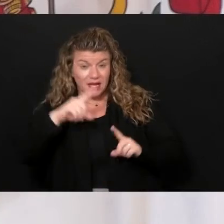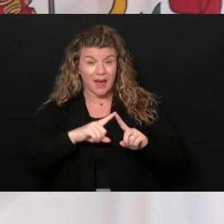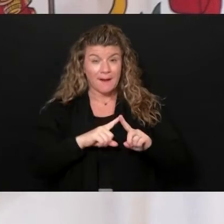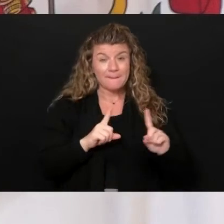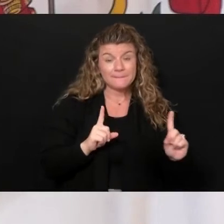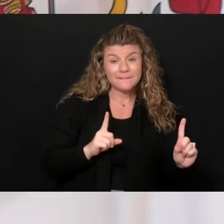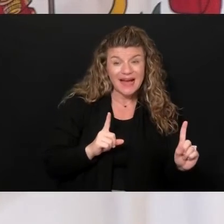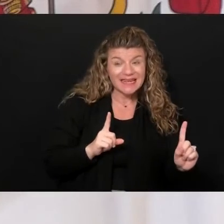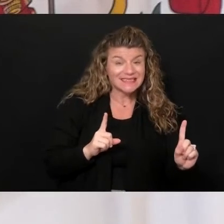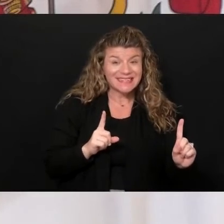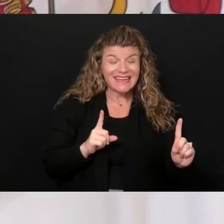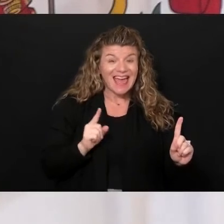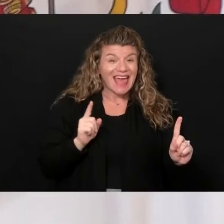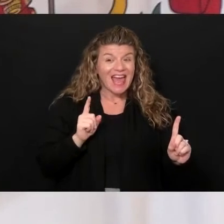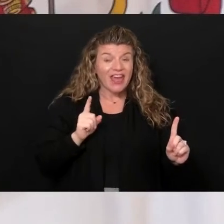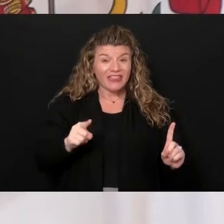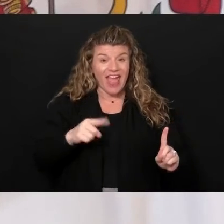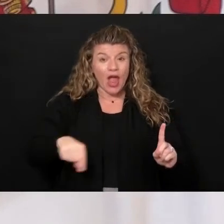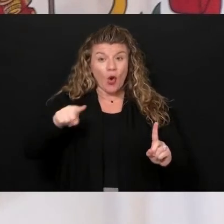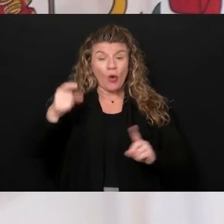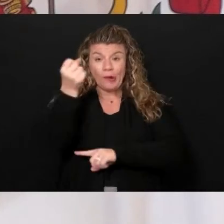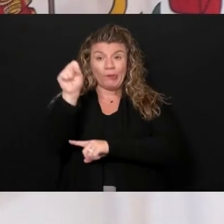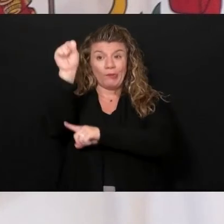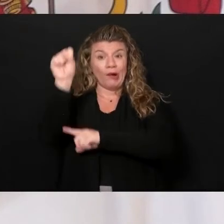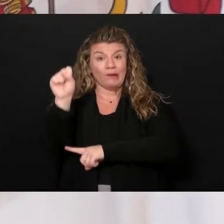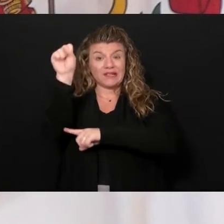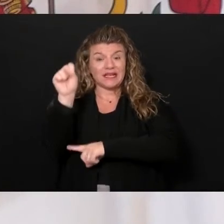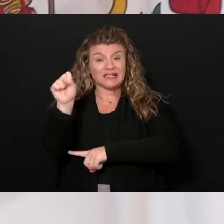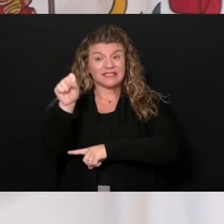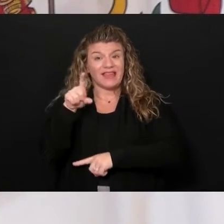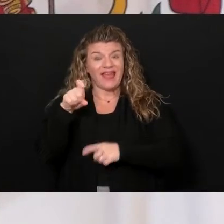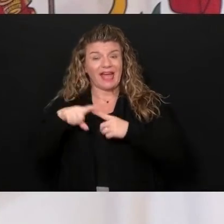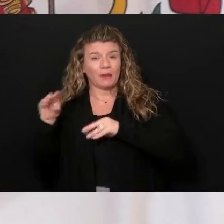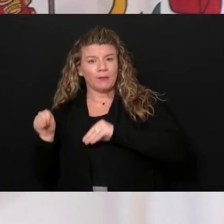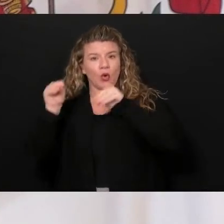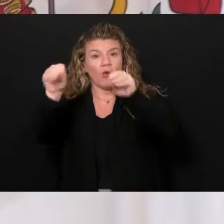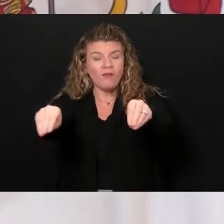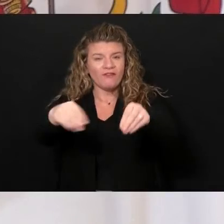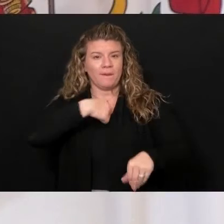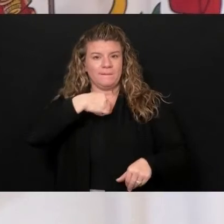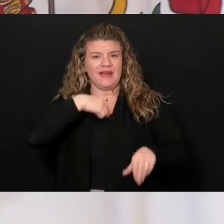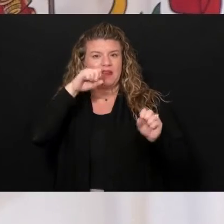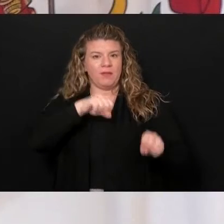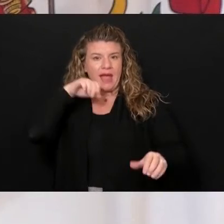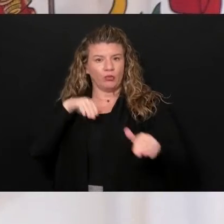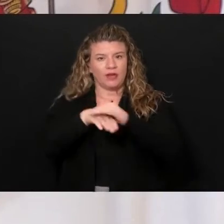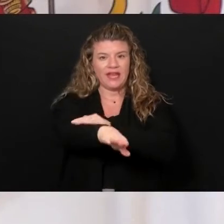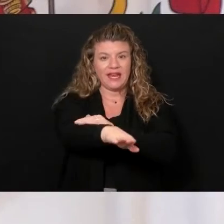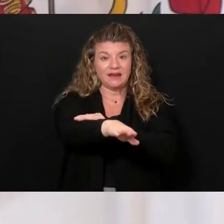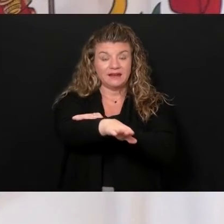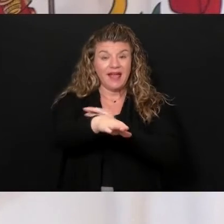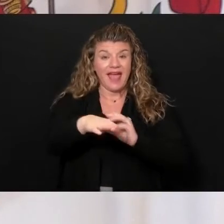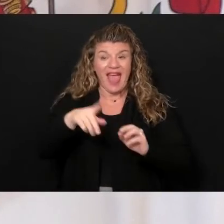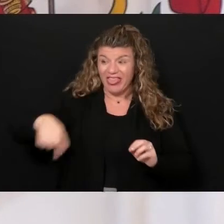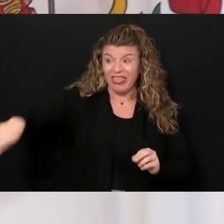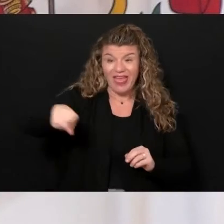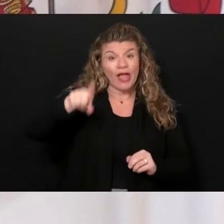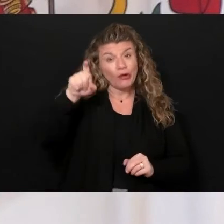they had to be moved back from the Capitol to be able for me to get in here, and they really need to be wearing a mask.